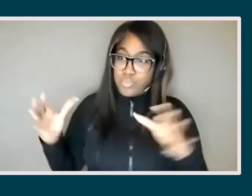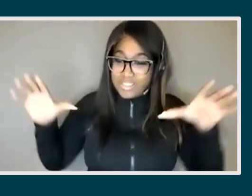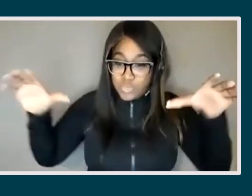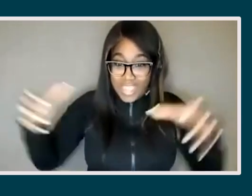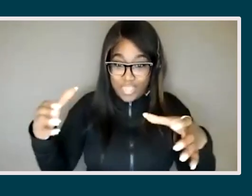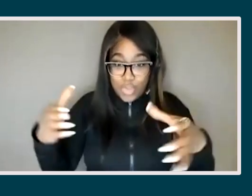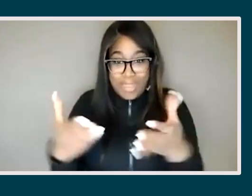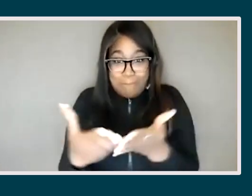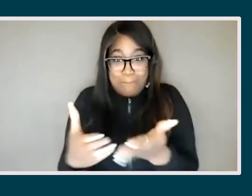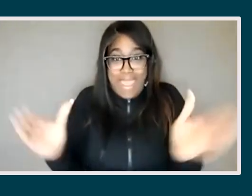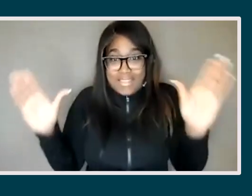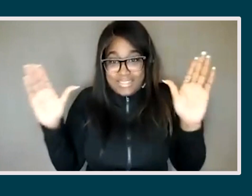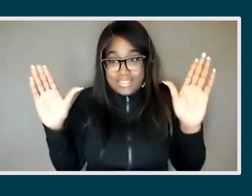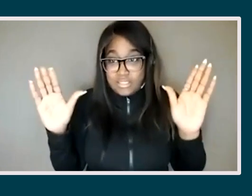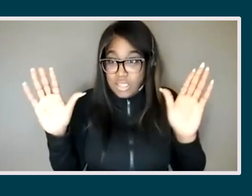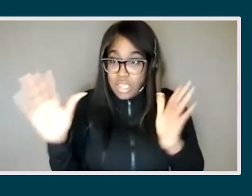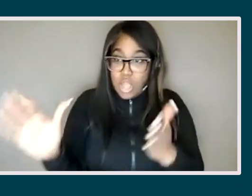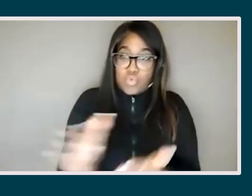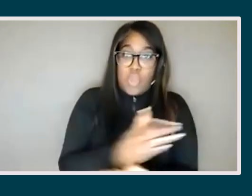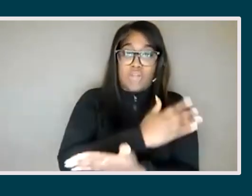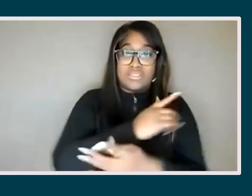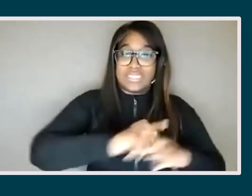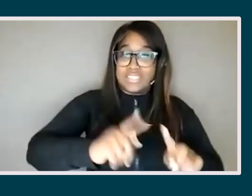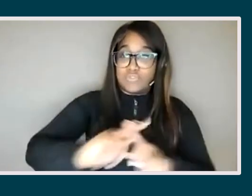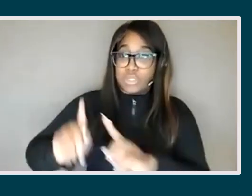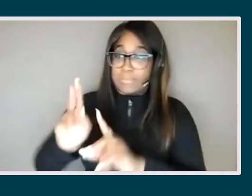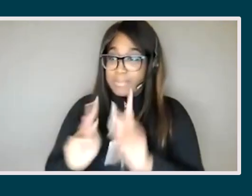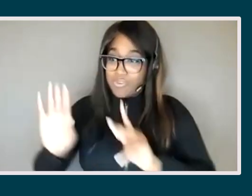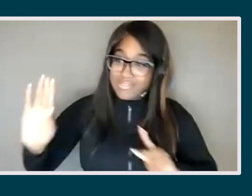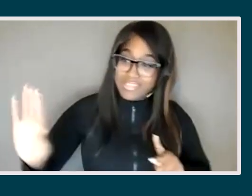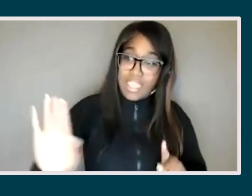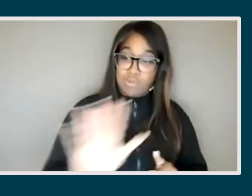mass across different experiences of oppression.